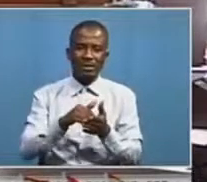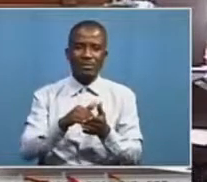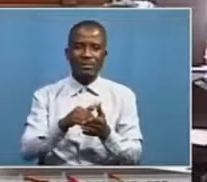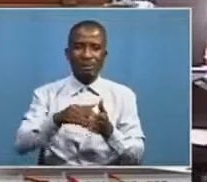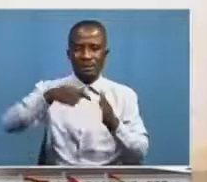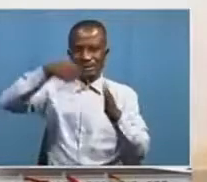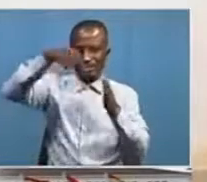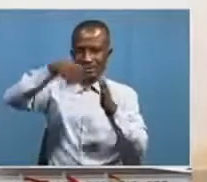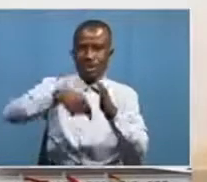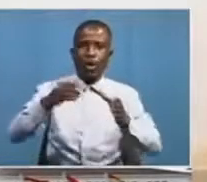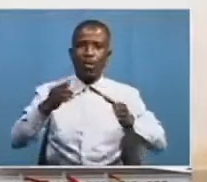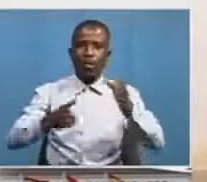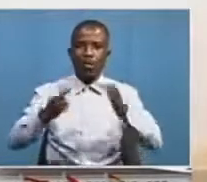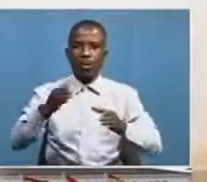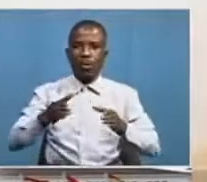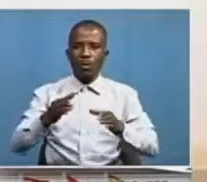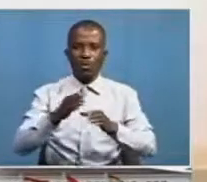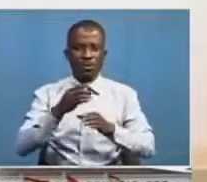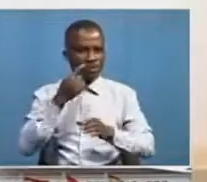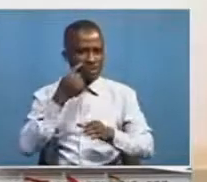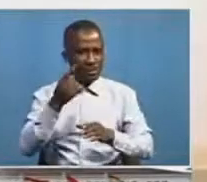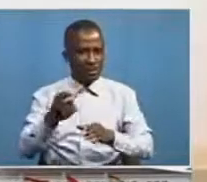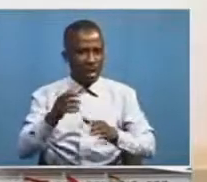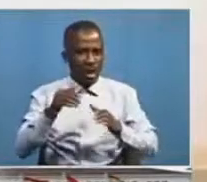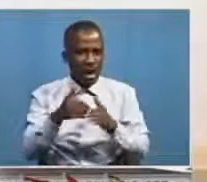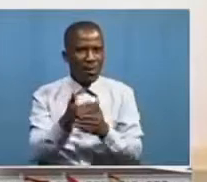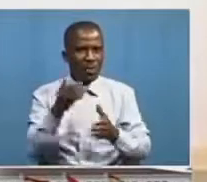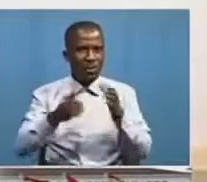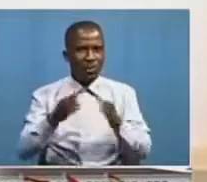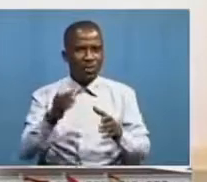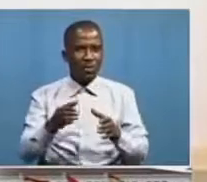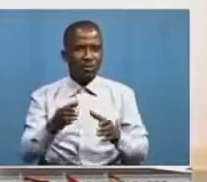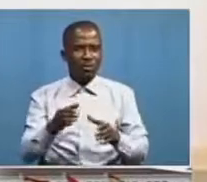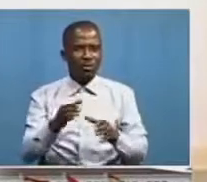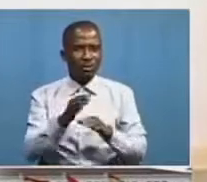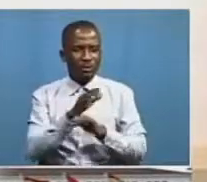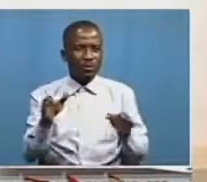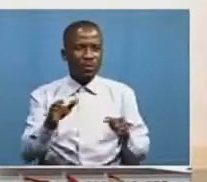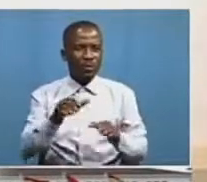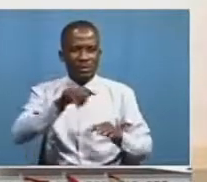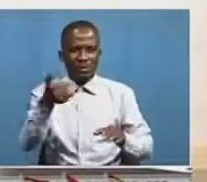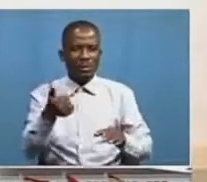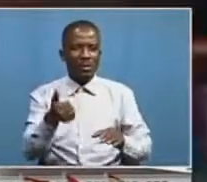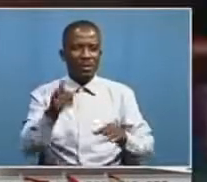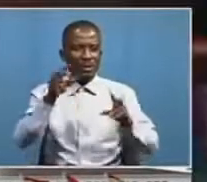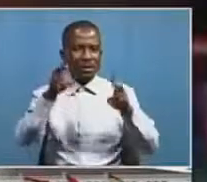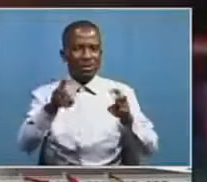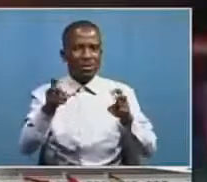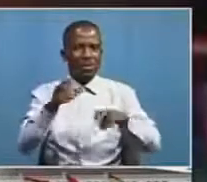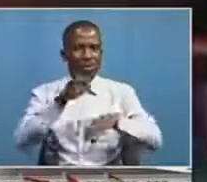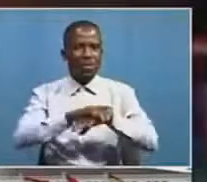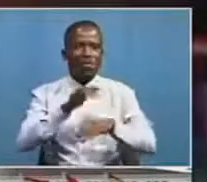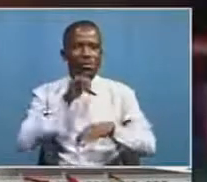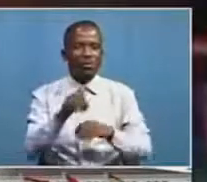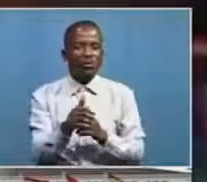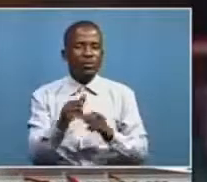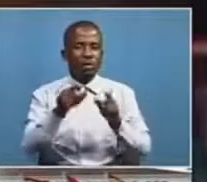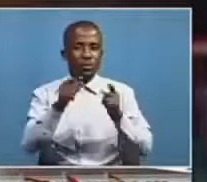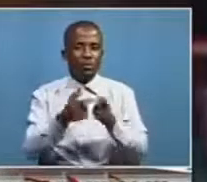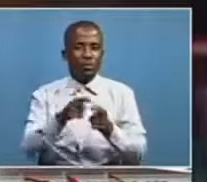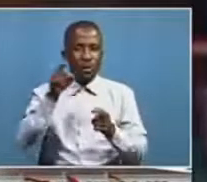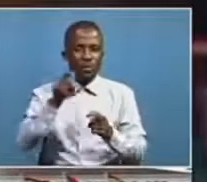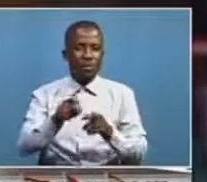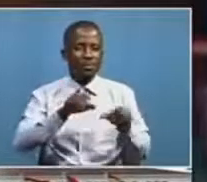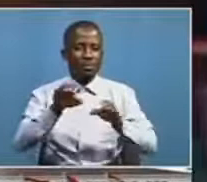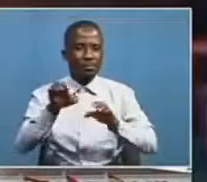the court not to assume jurisdiction over a suit where the court has no jurisdiction over either the subject matter of the suit, the parties to the action, or